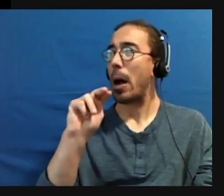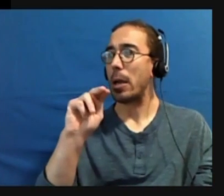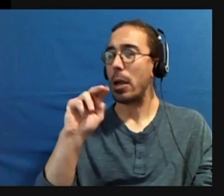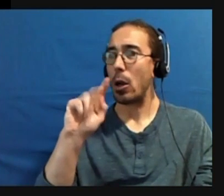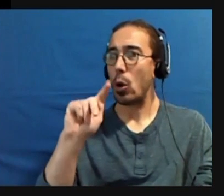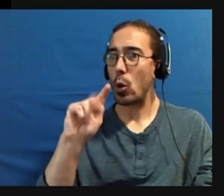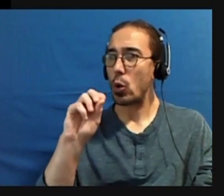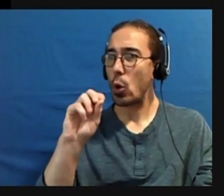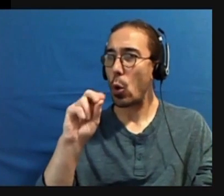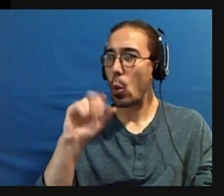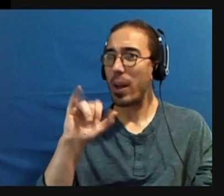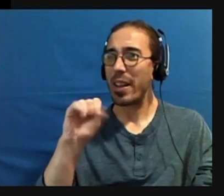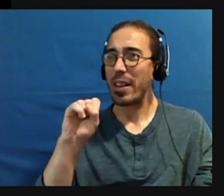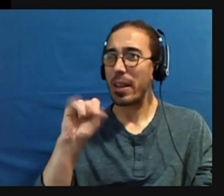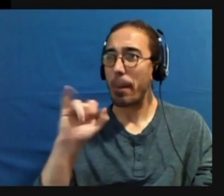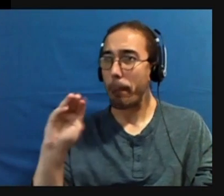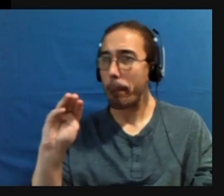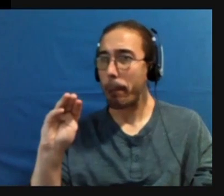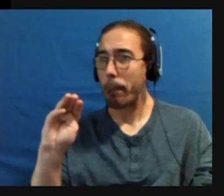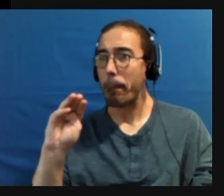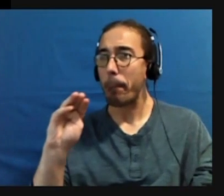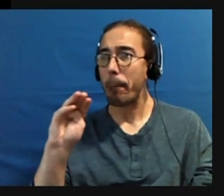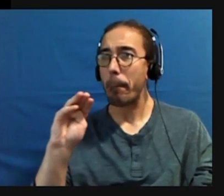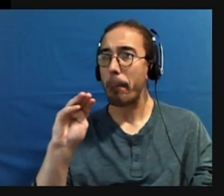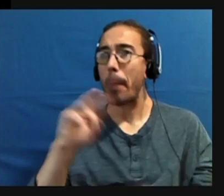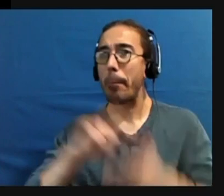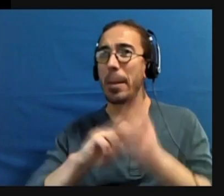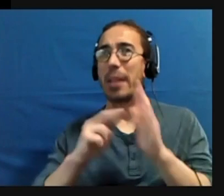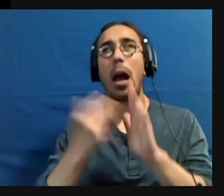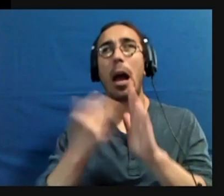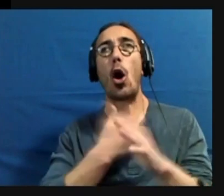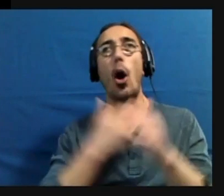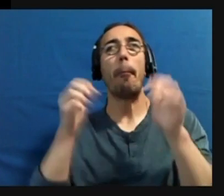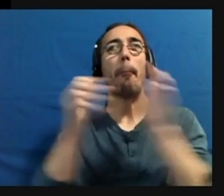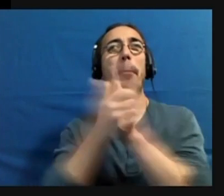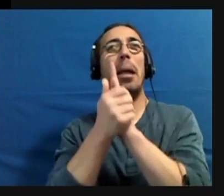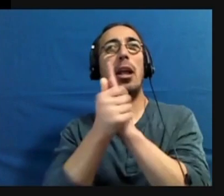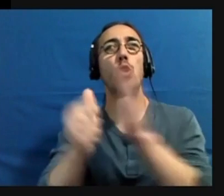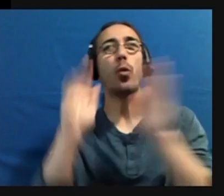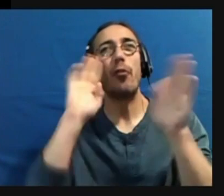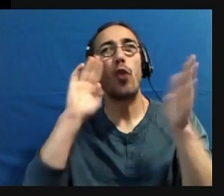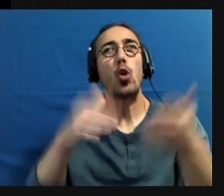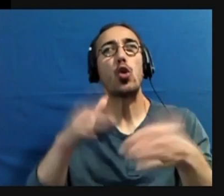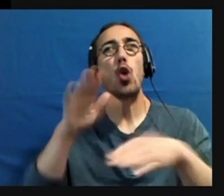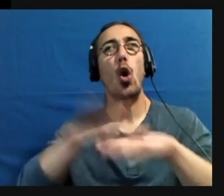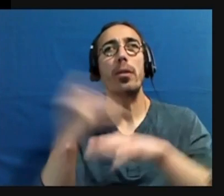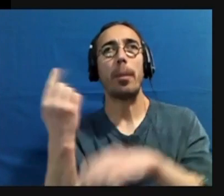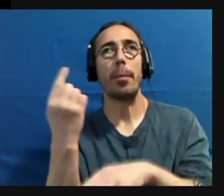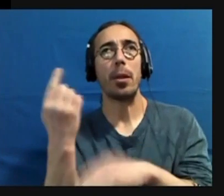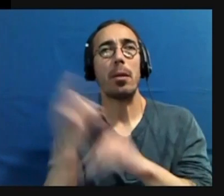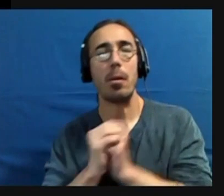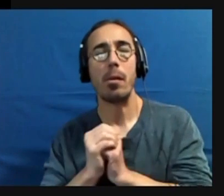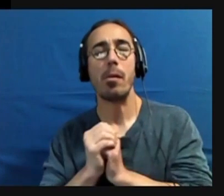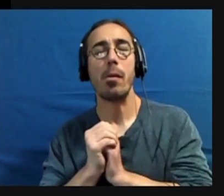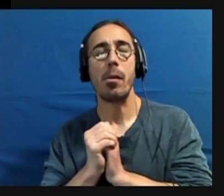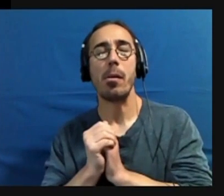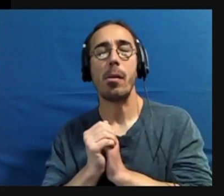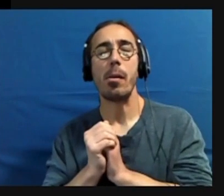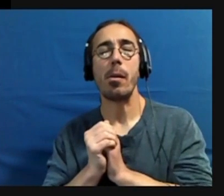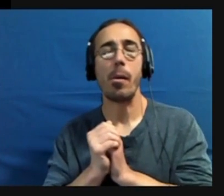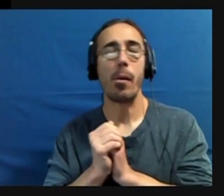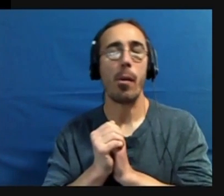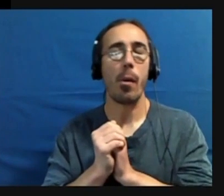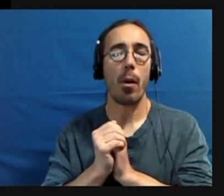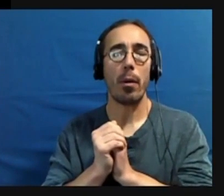is our ability to focus on a single thing. So really some cool research